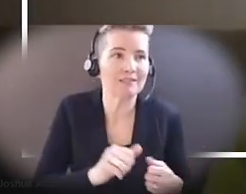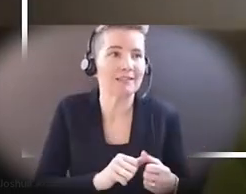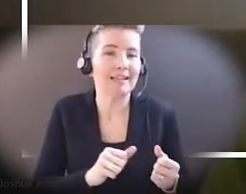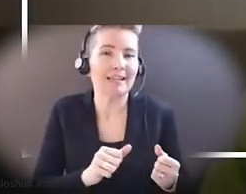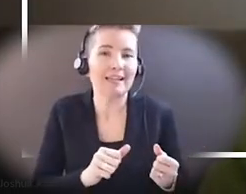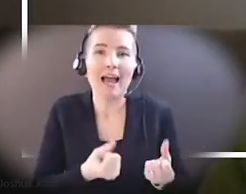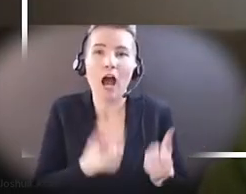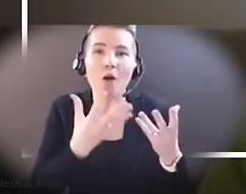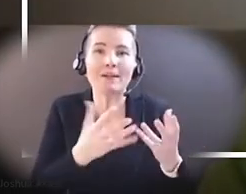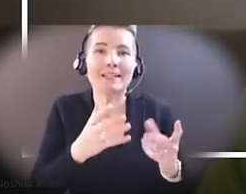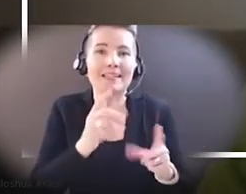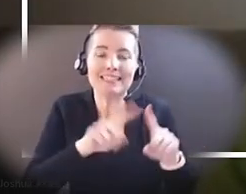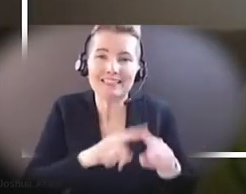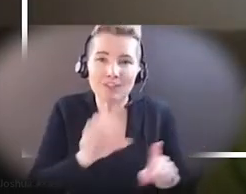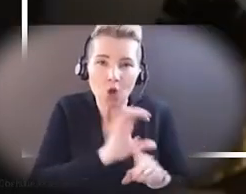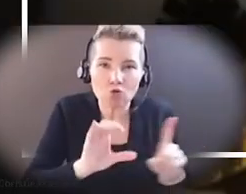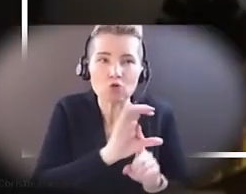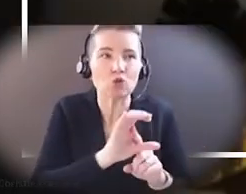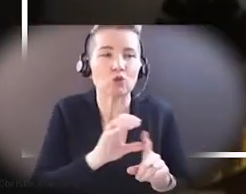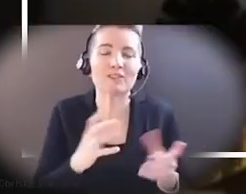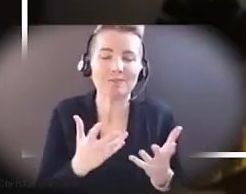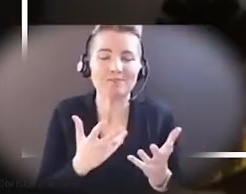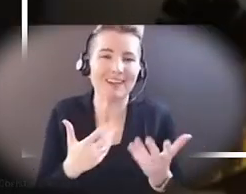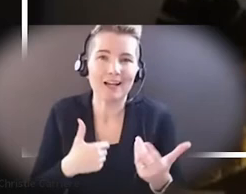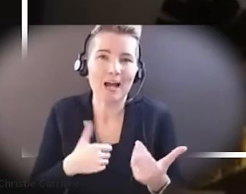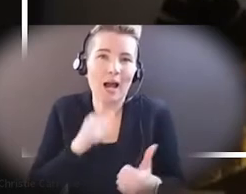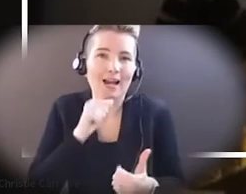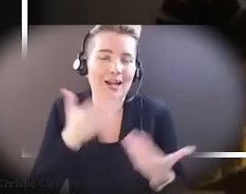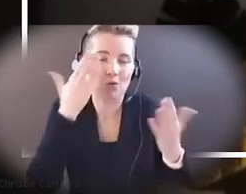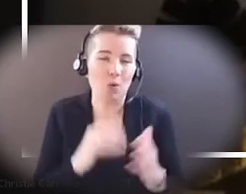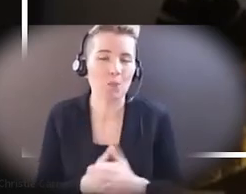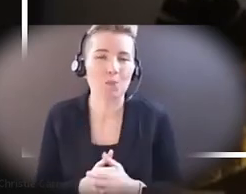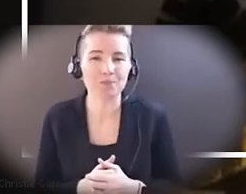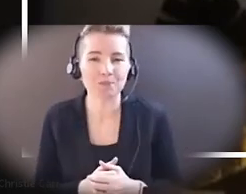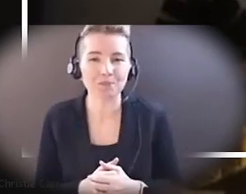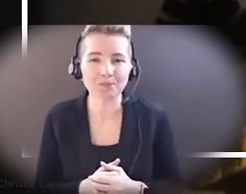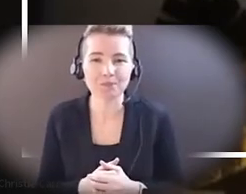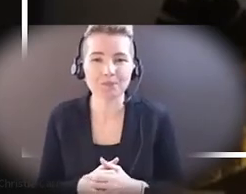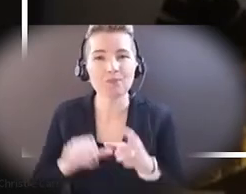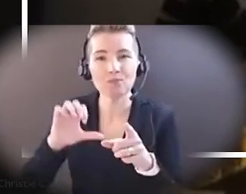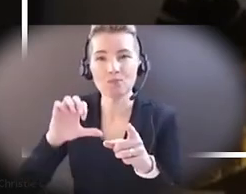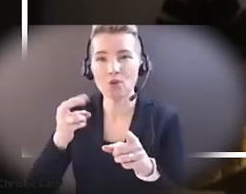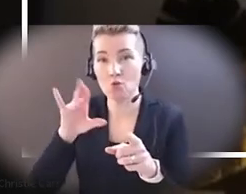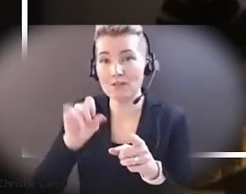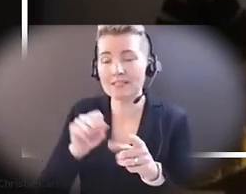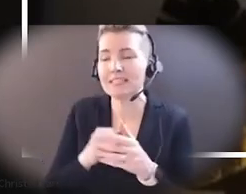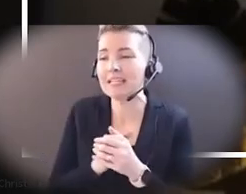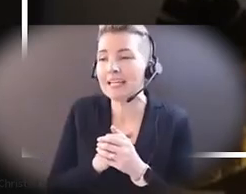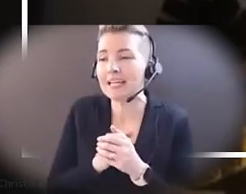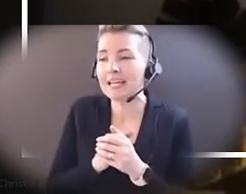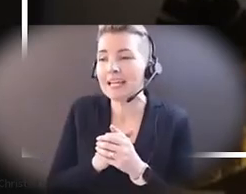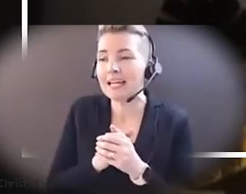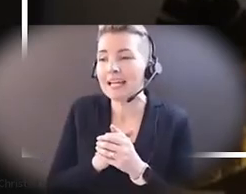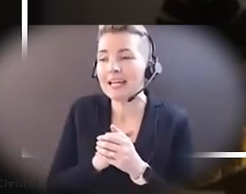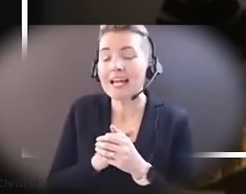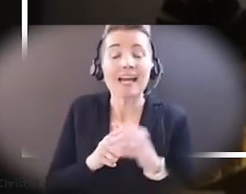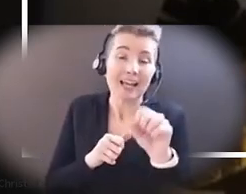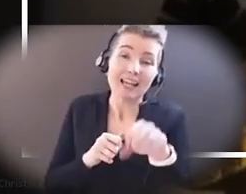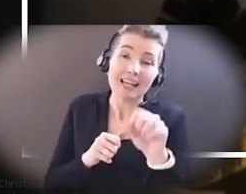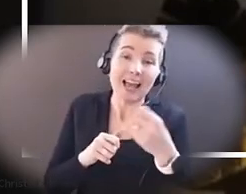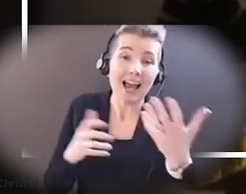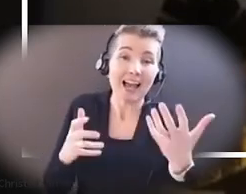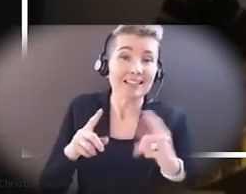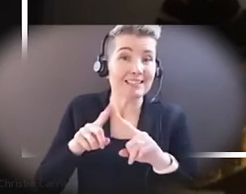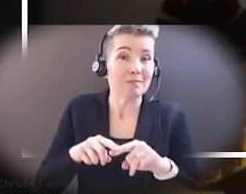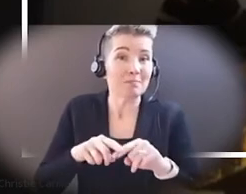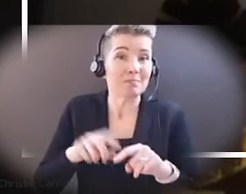walks of life are there though. So, yeah. Mm-hmm. Yeah, and like I think maybe this program that's like, you know, if they're not, depending on the demographic, they're clearly